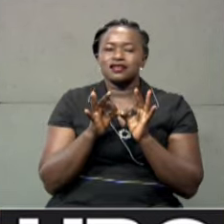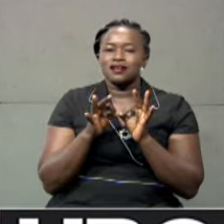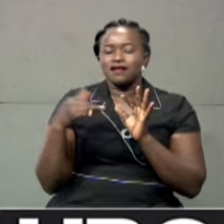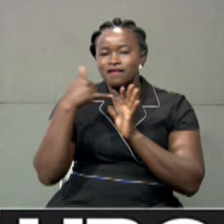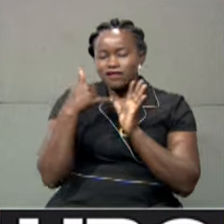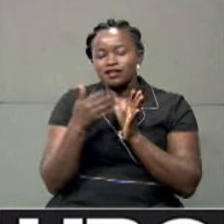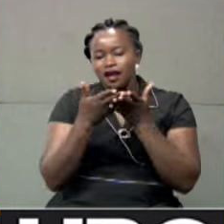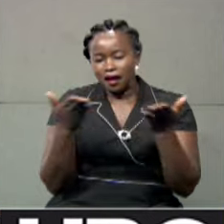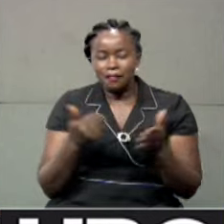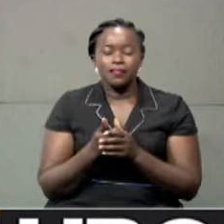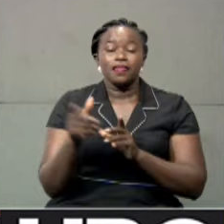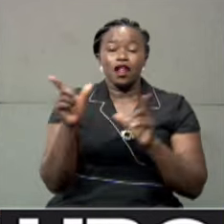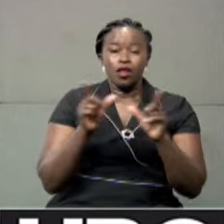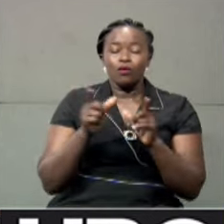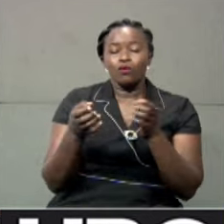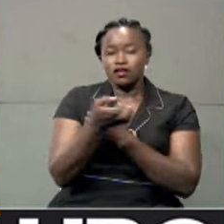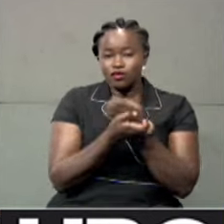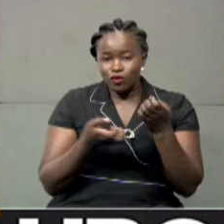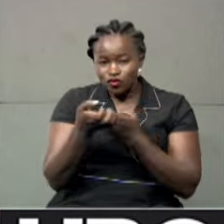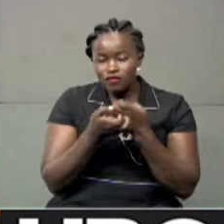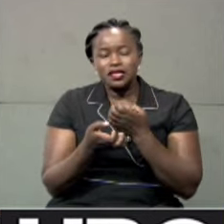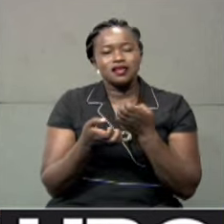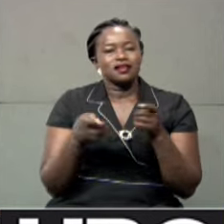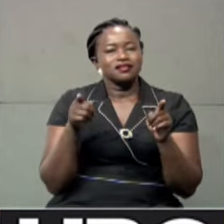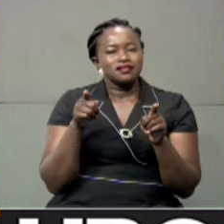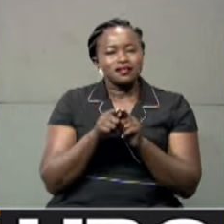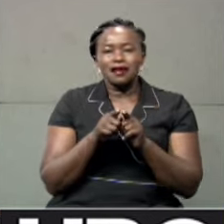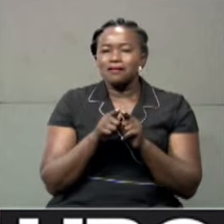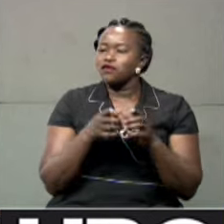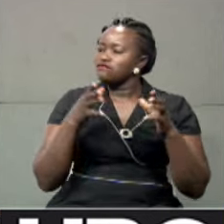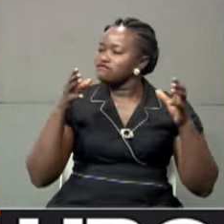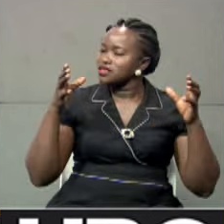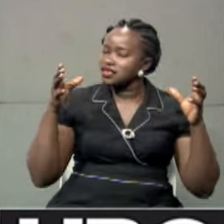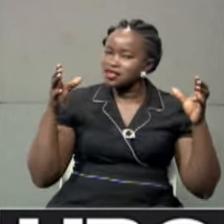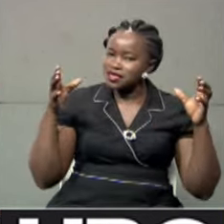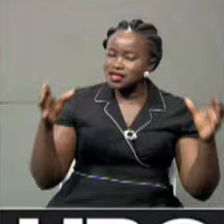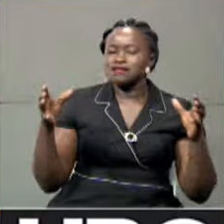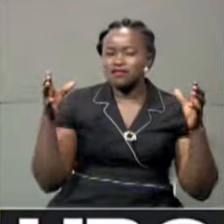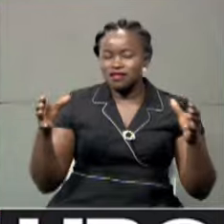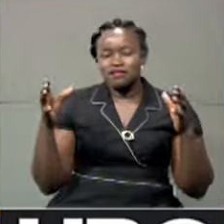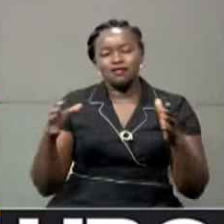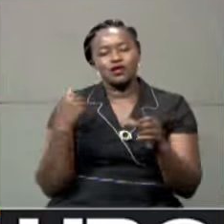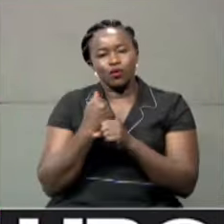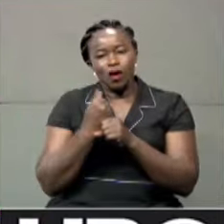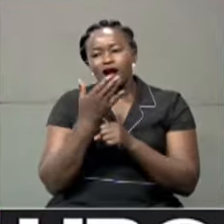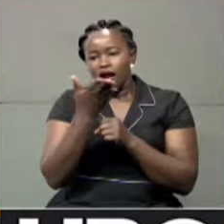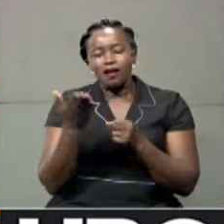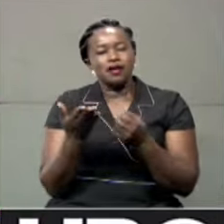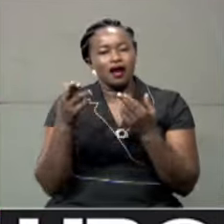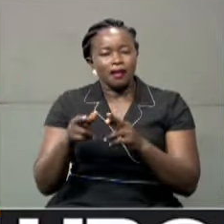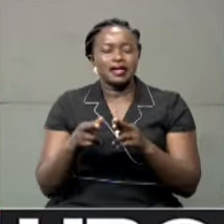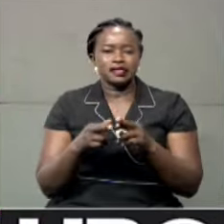on the local economy and left a lasting impression on the hearts and minds of all